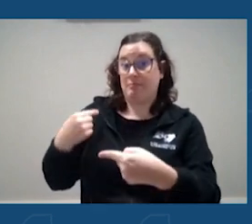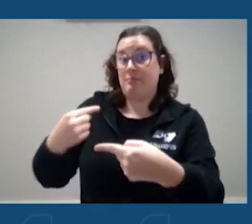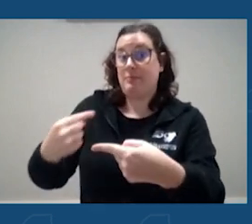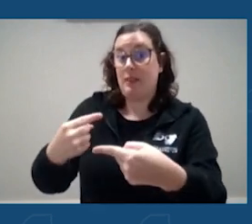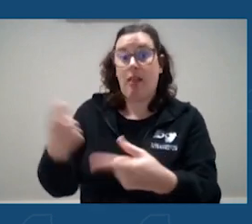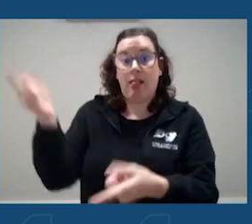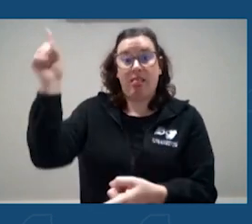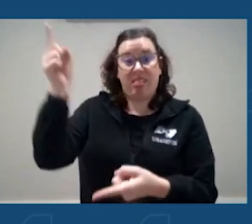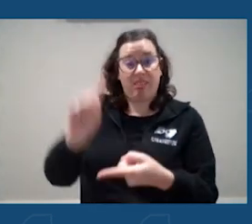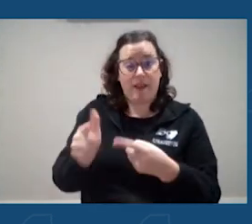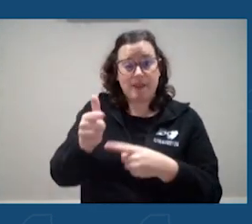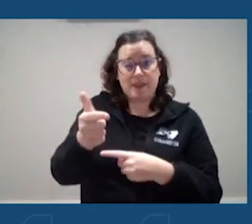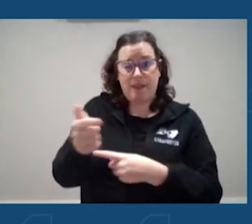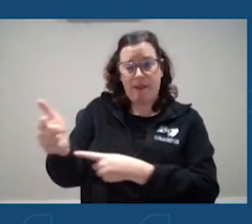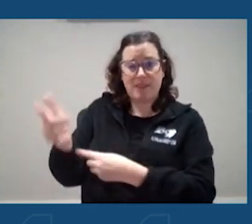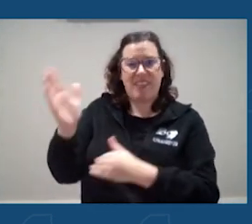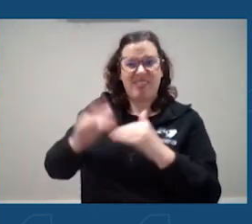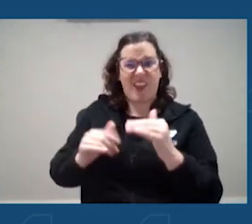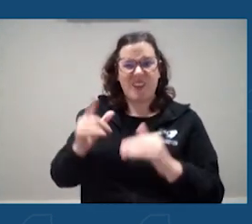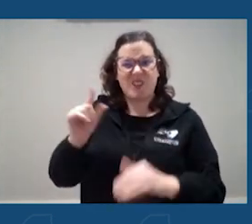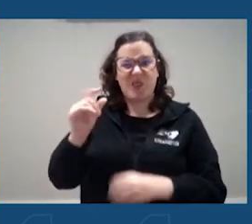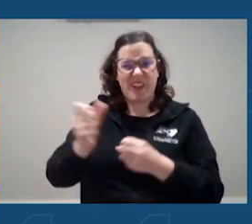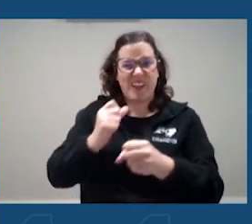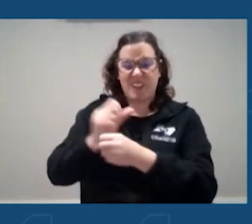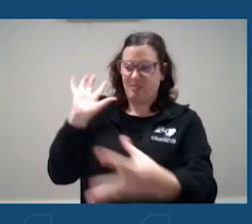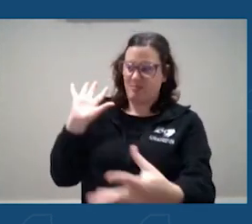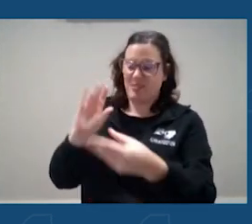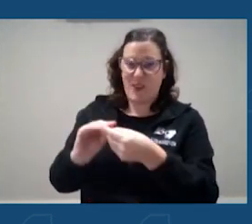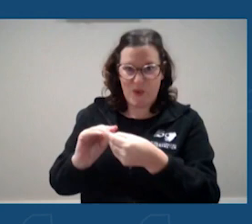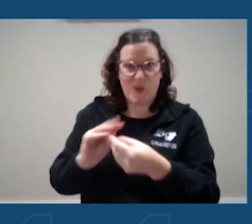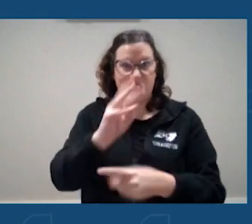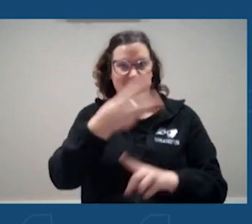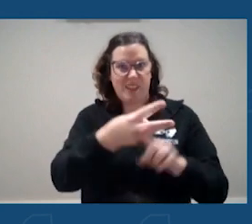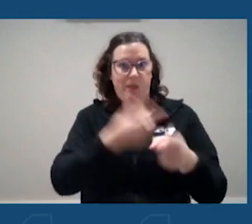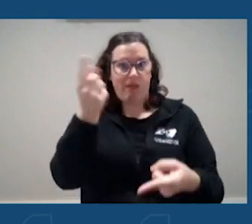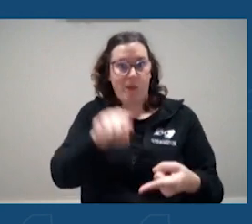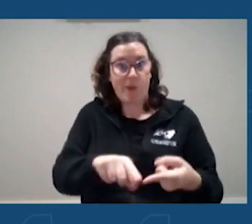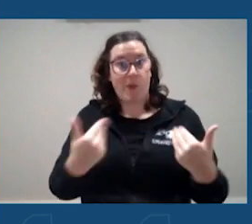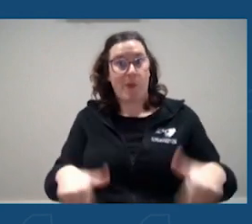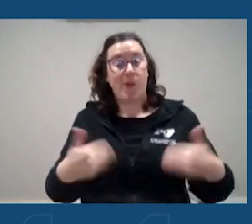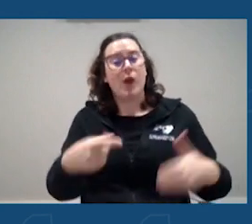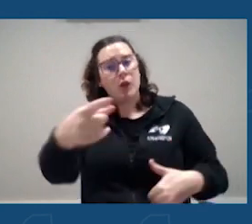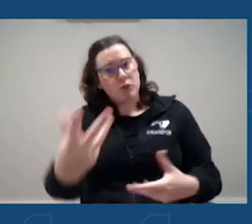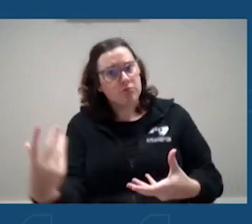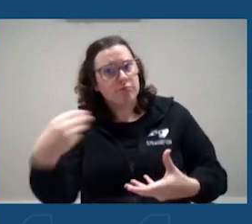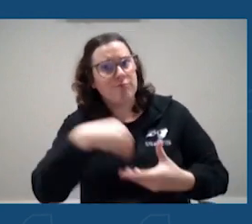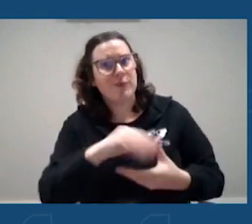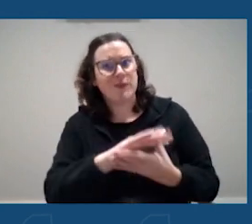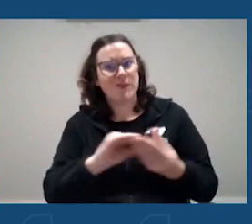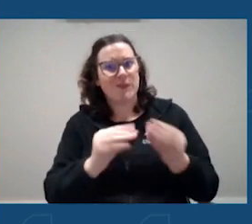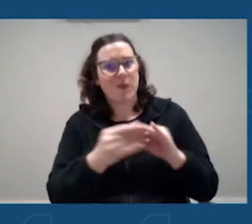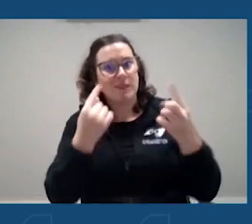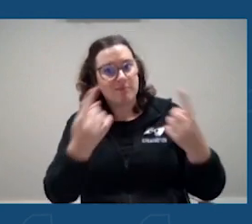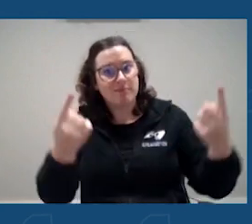we're making a difference on our end. And also, you know, and you're part of this story. I want you to be part of this success. When I compared the numbers from January to